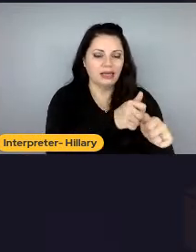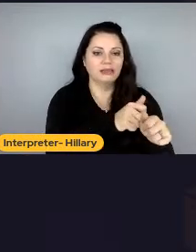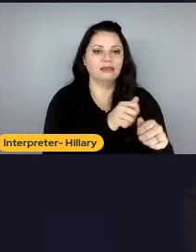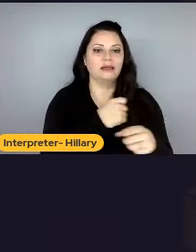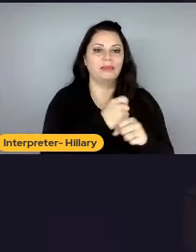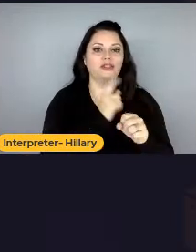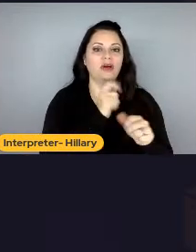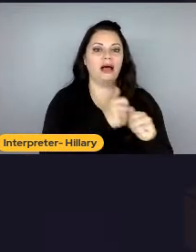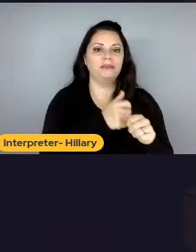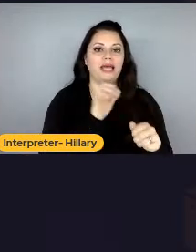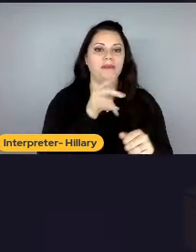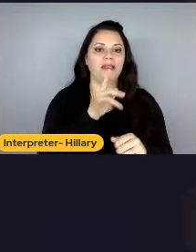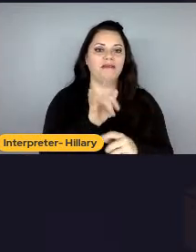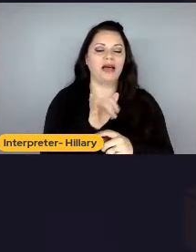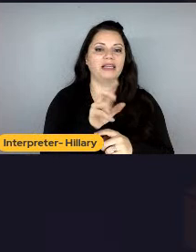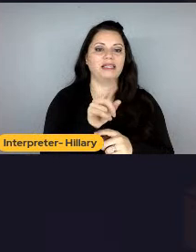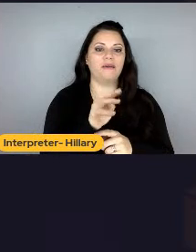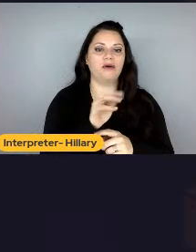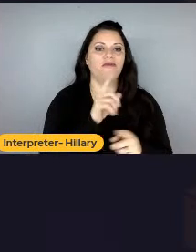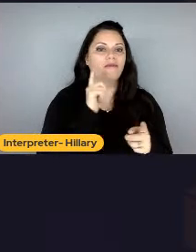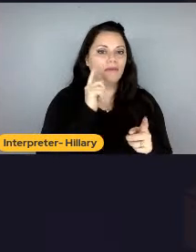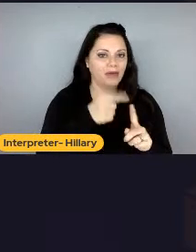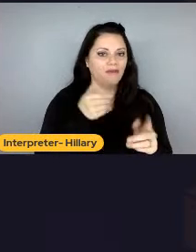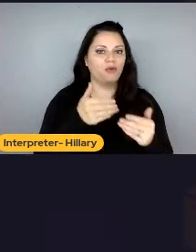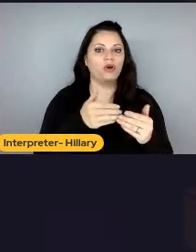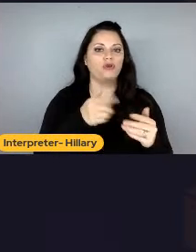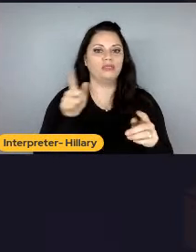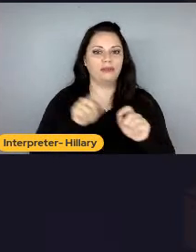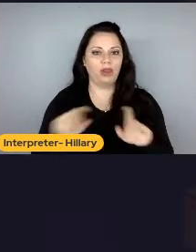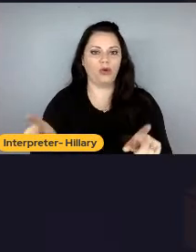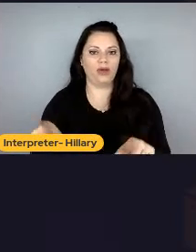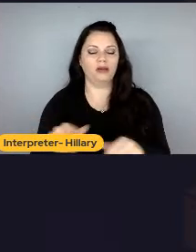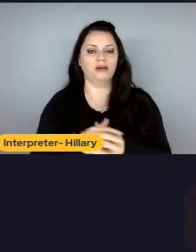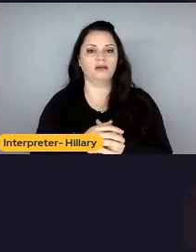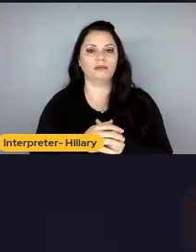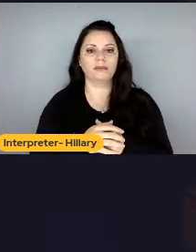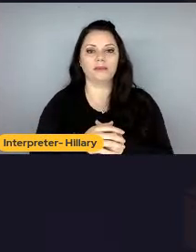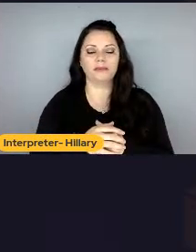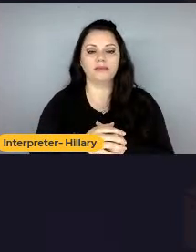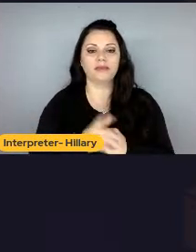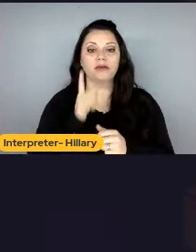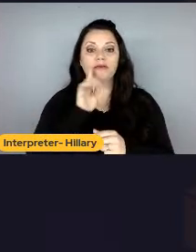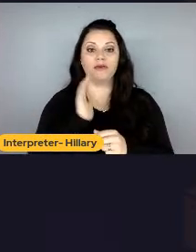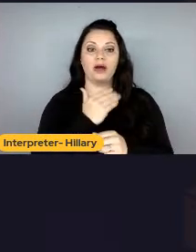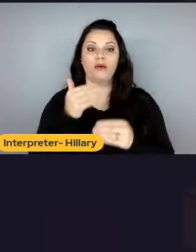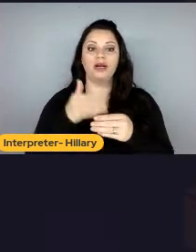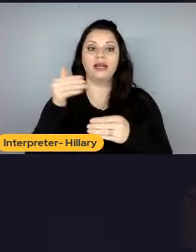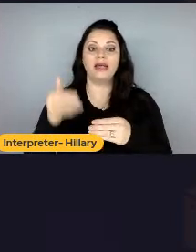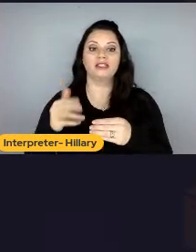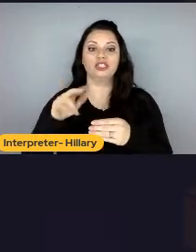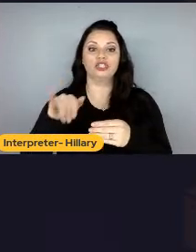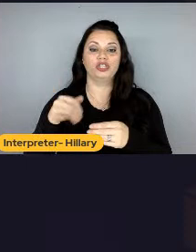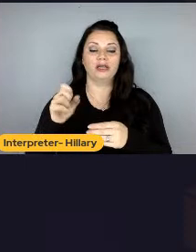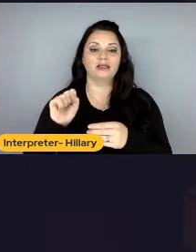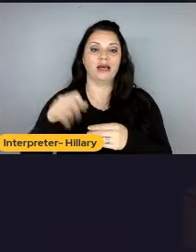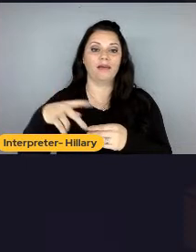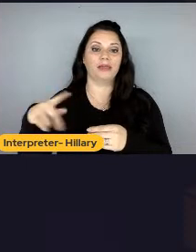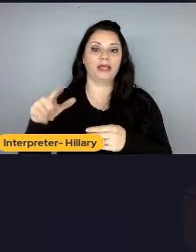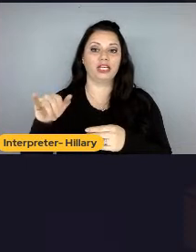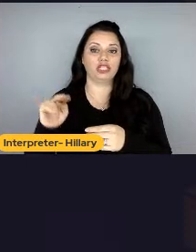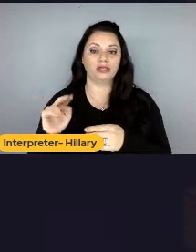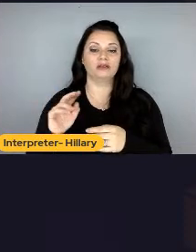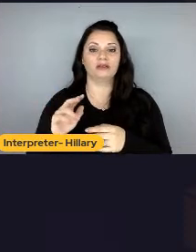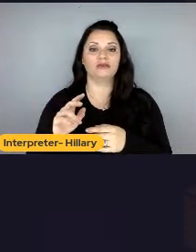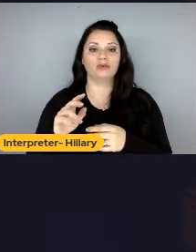amplify.yaml before you deploy your application. That's it for our Next.js application. Let's jump into